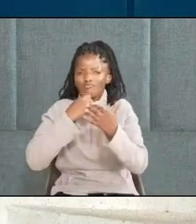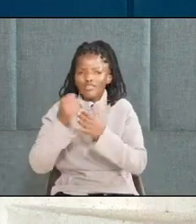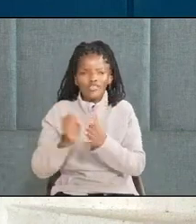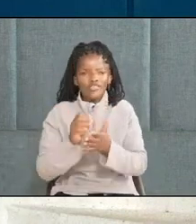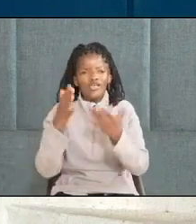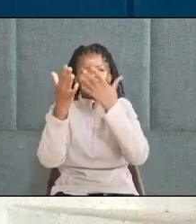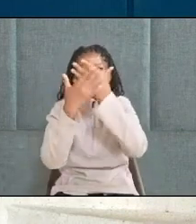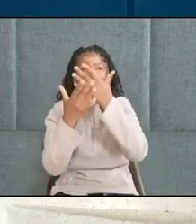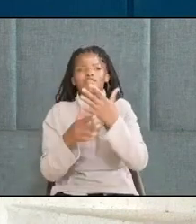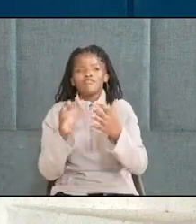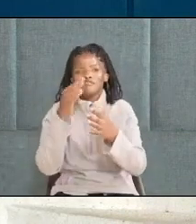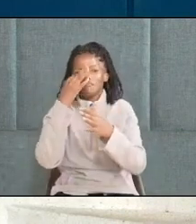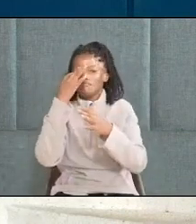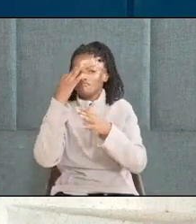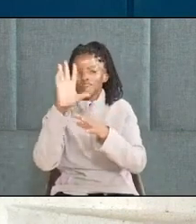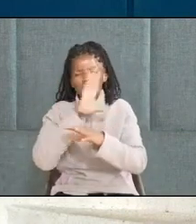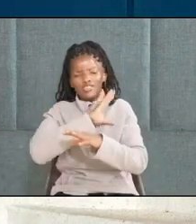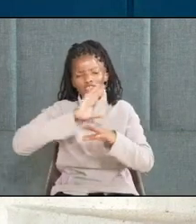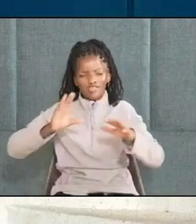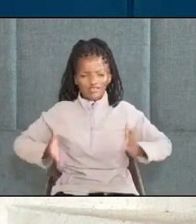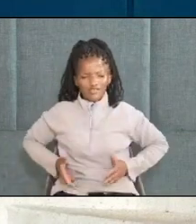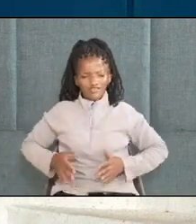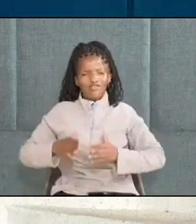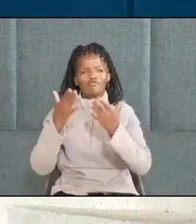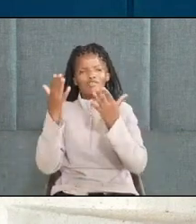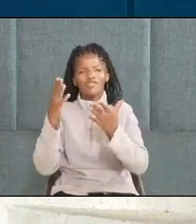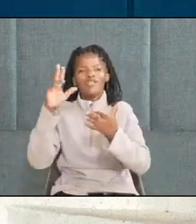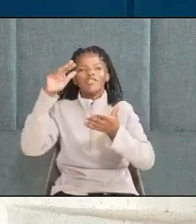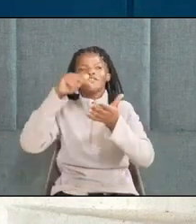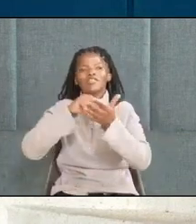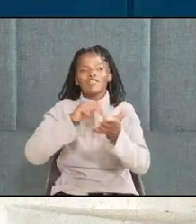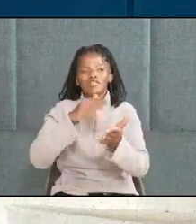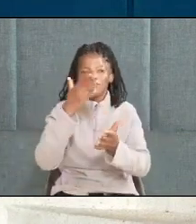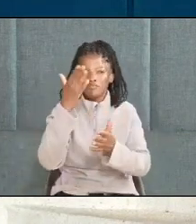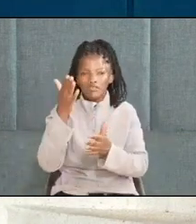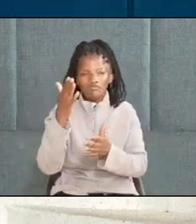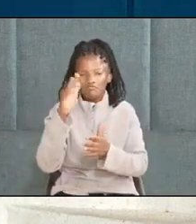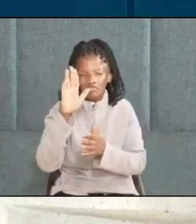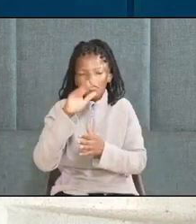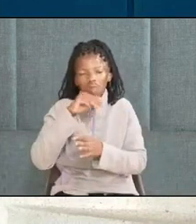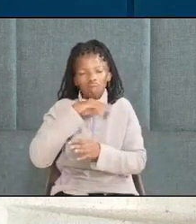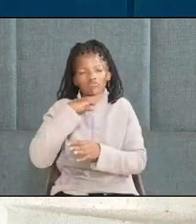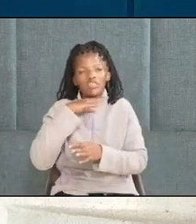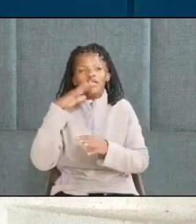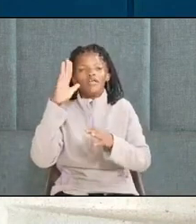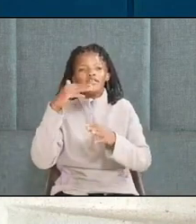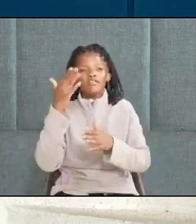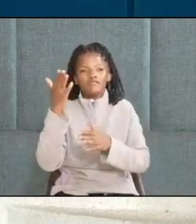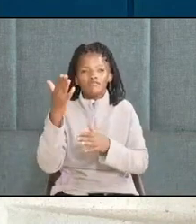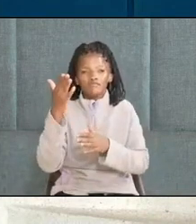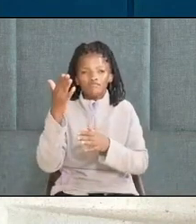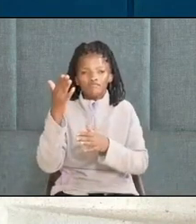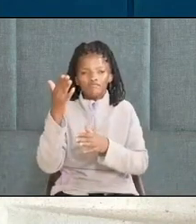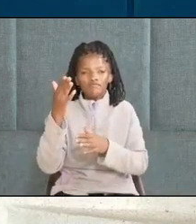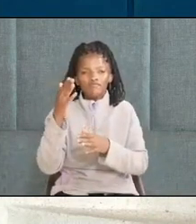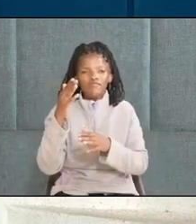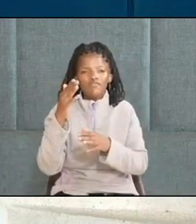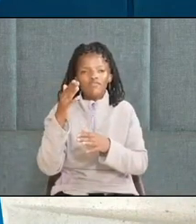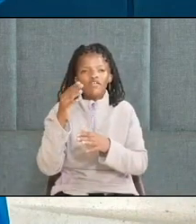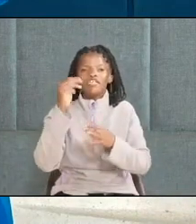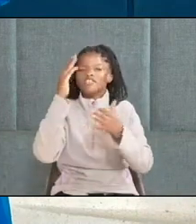blood of thy martyr Stephen was shed, I was also standing by and consenting unto his death, and kept the raiment of them that slew him.